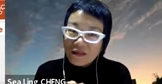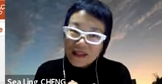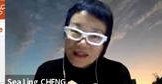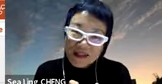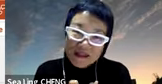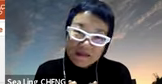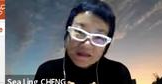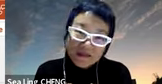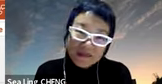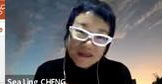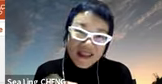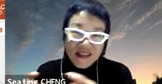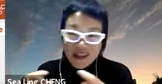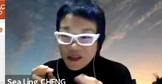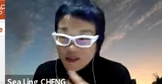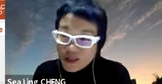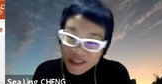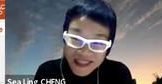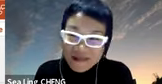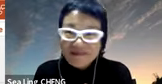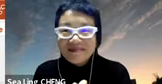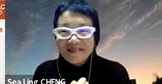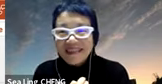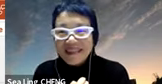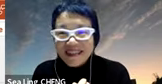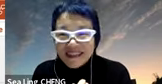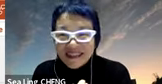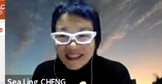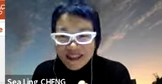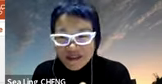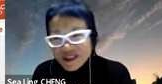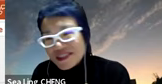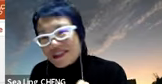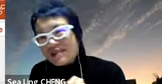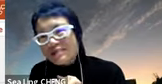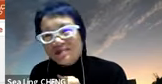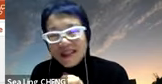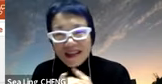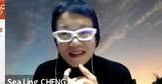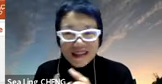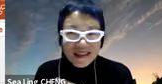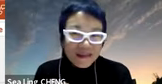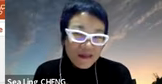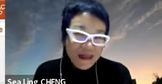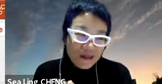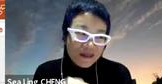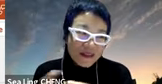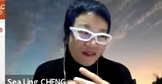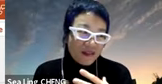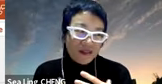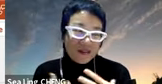extended family and kinship, and then Confucianism. That Confucianism is